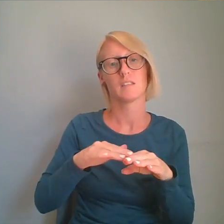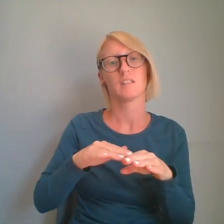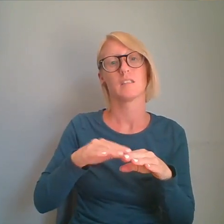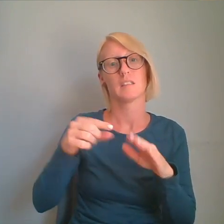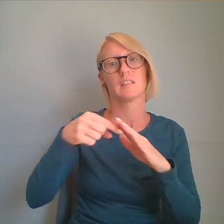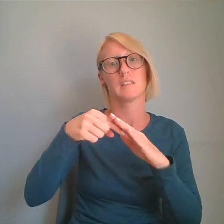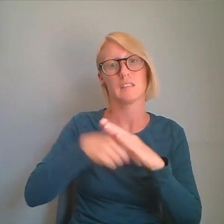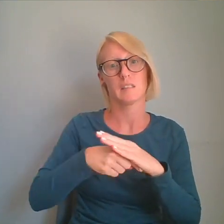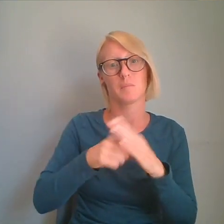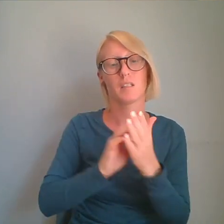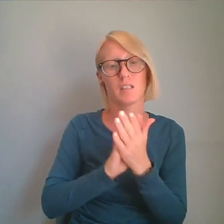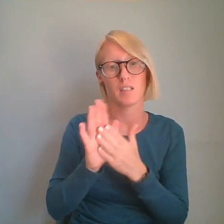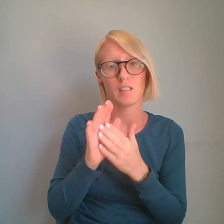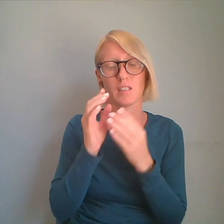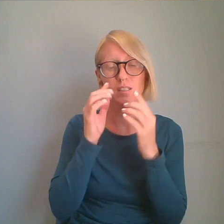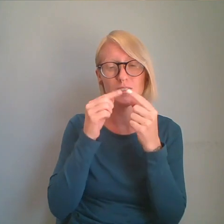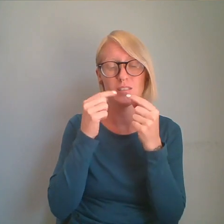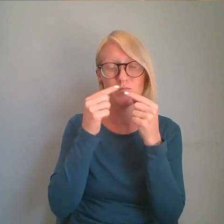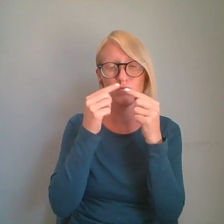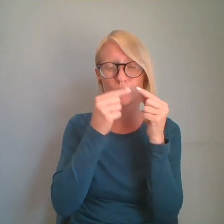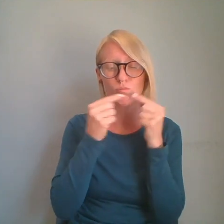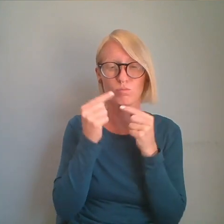oral health is maintained.